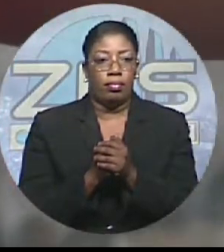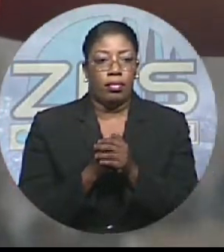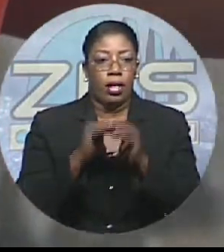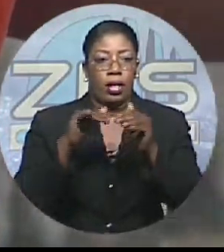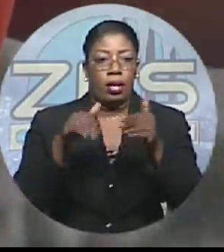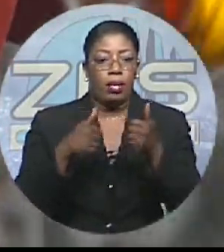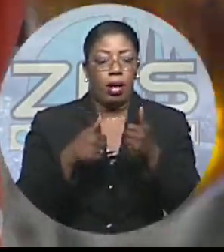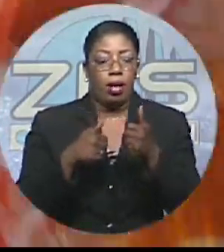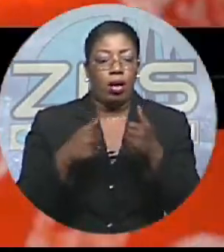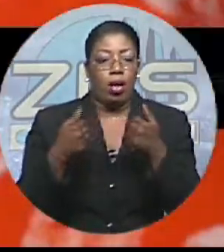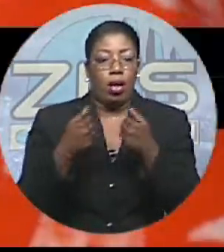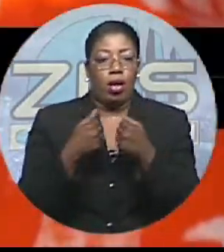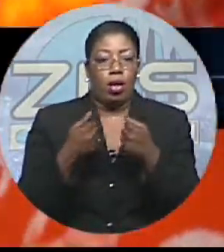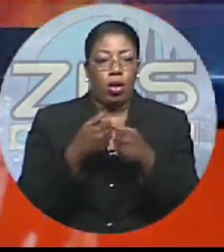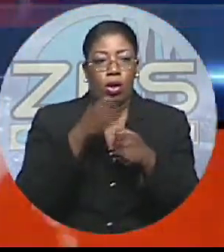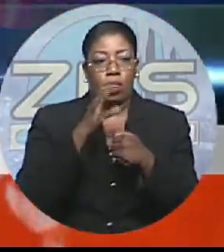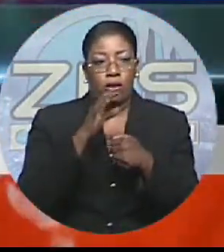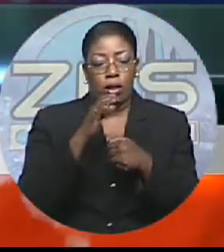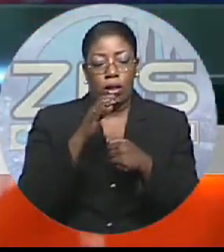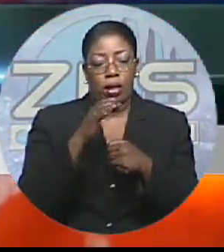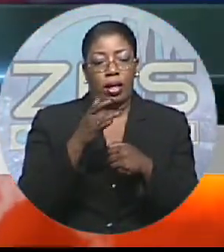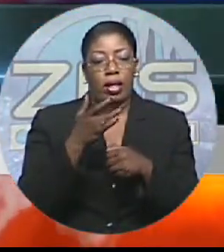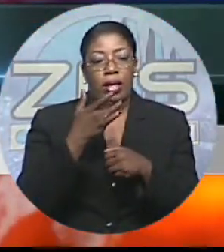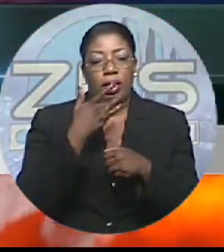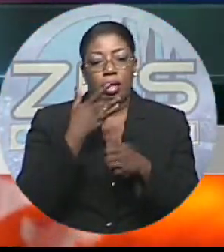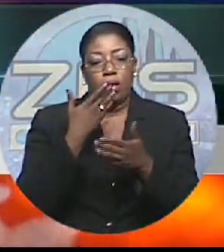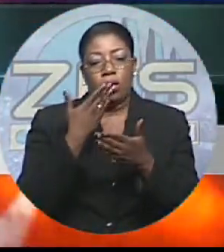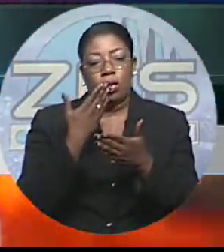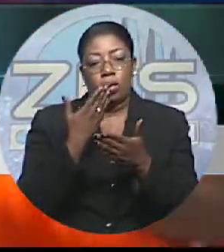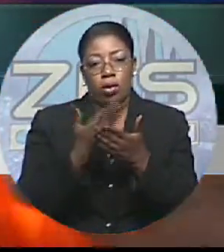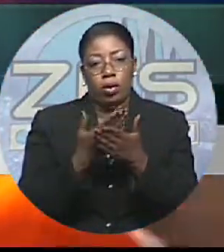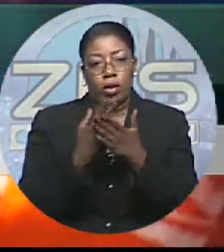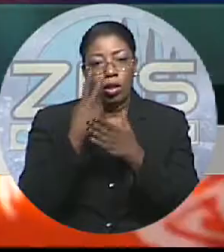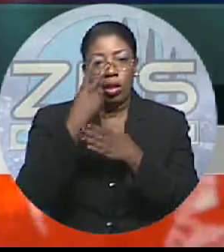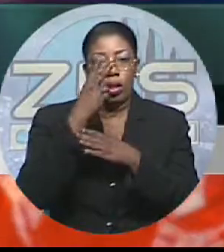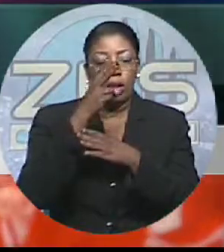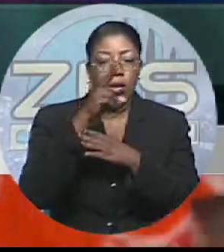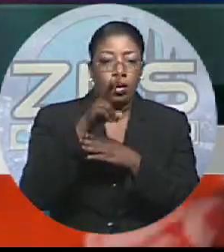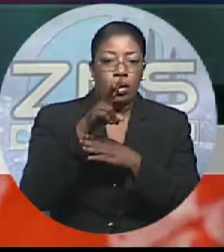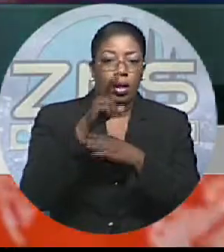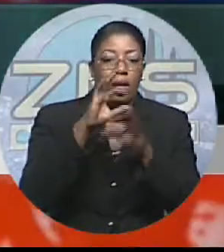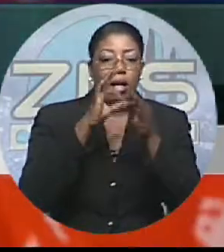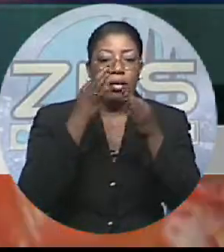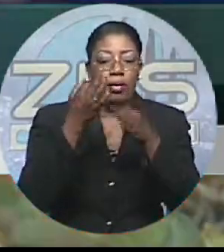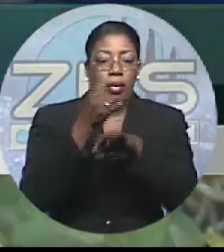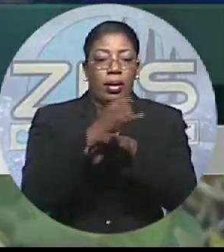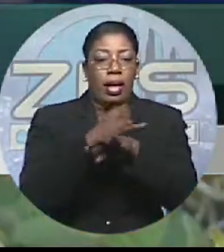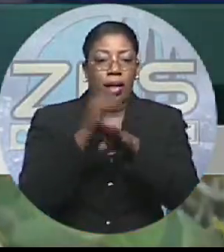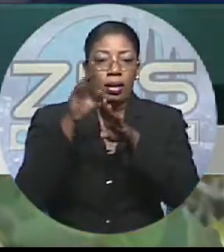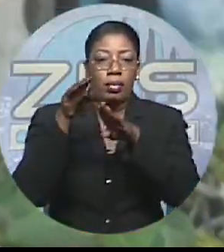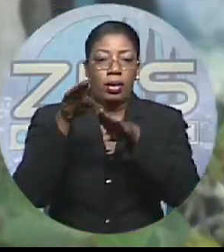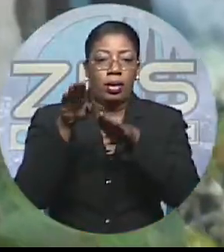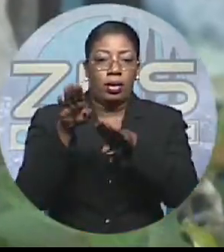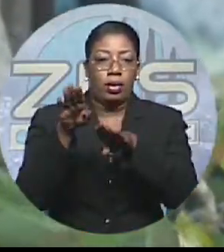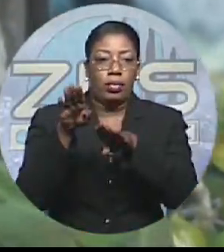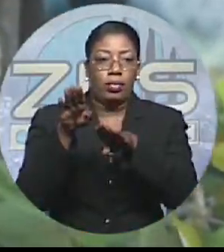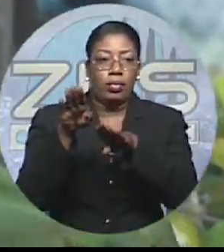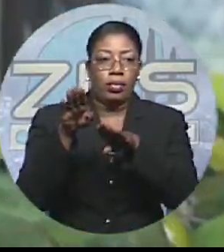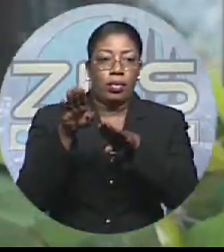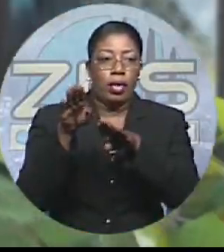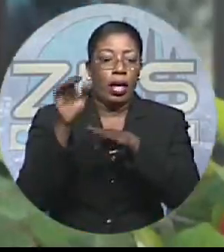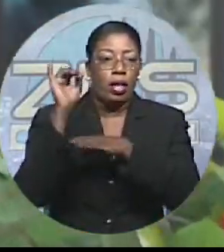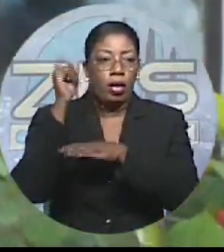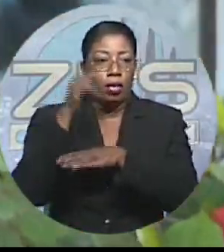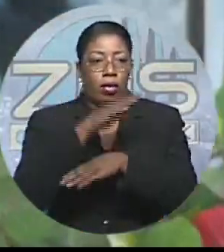Somehow a cold drink tastes more refreshing when you're overlooking a family island beach. And Jeffrey Birch of the Small Hope Bay